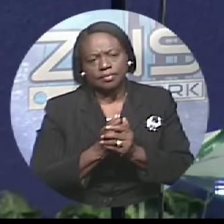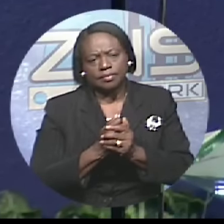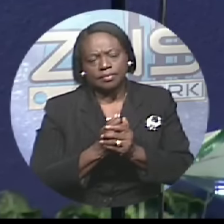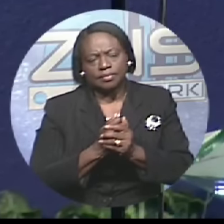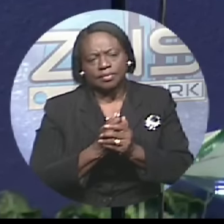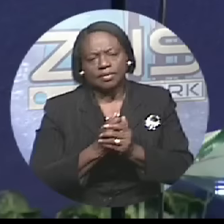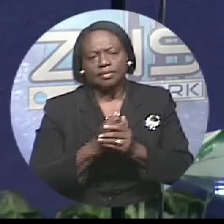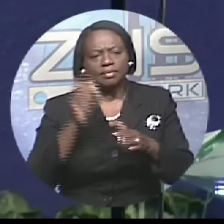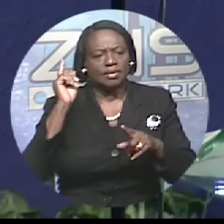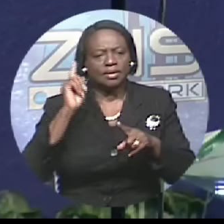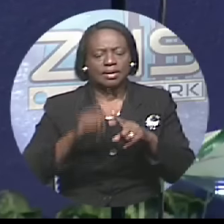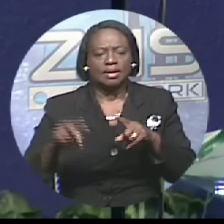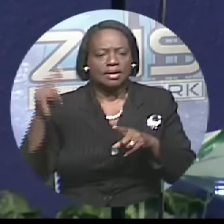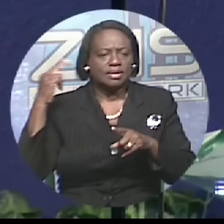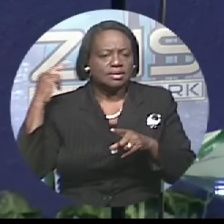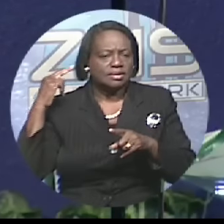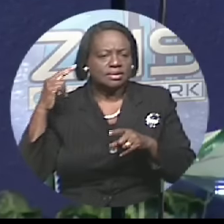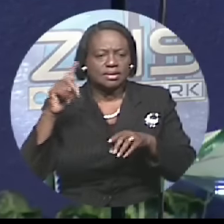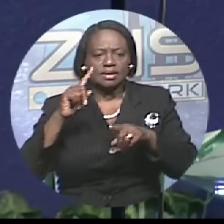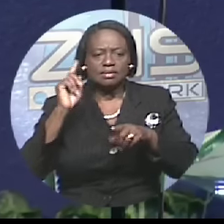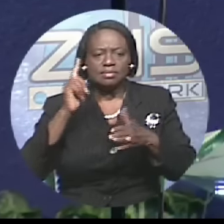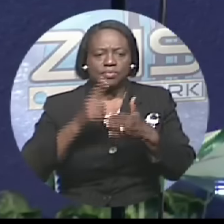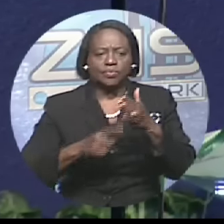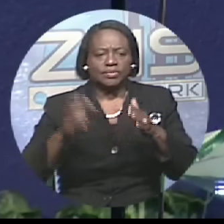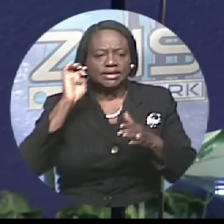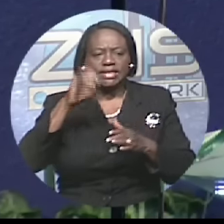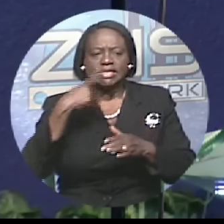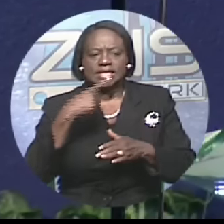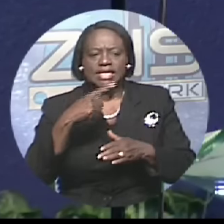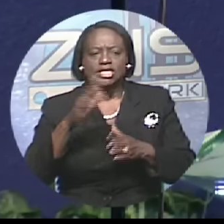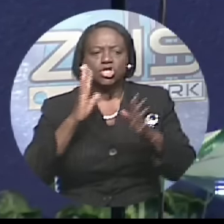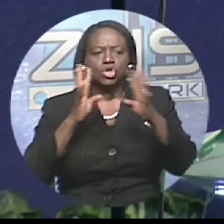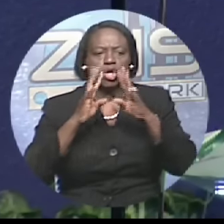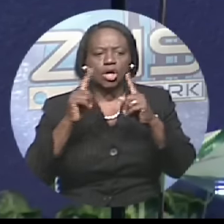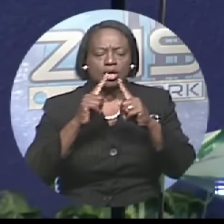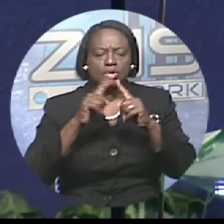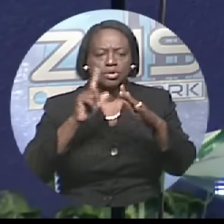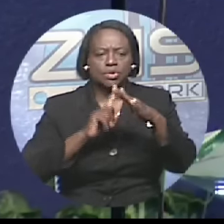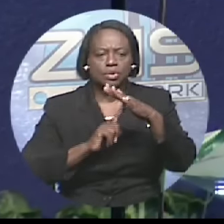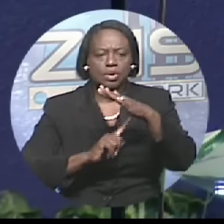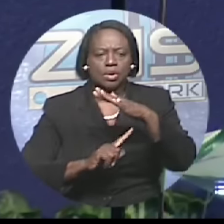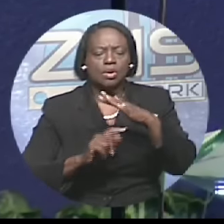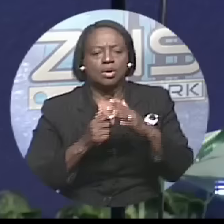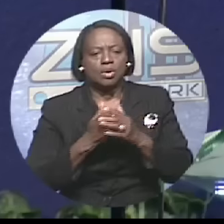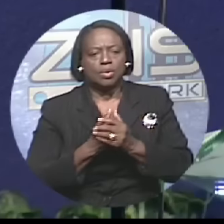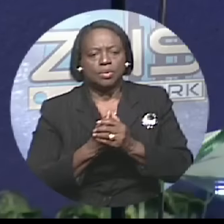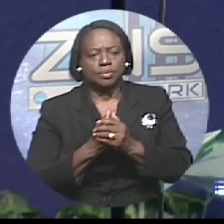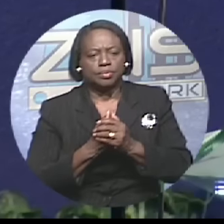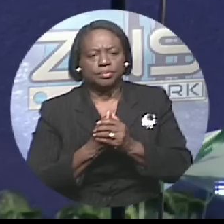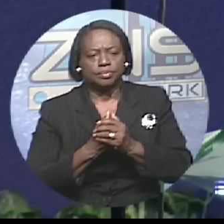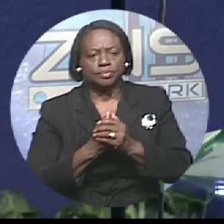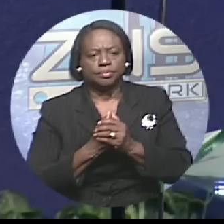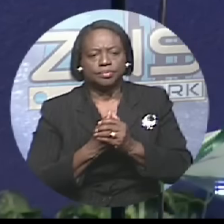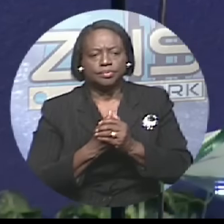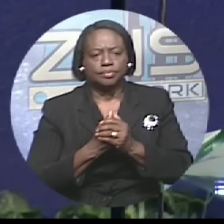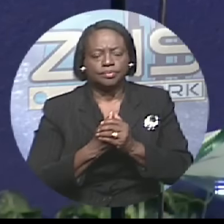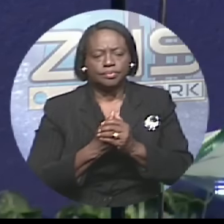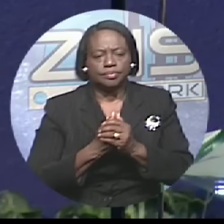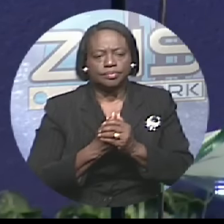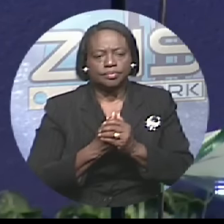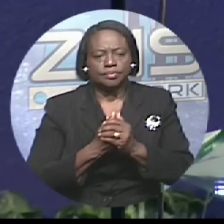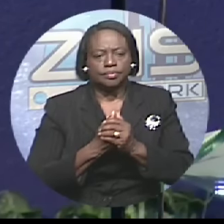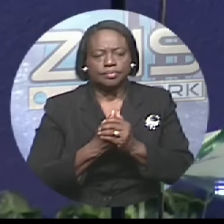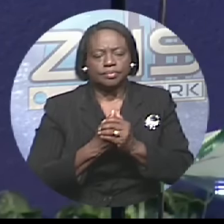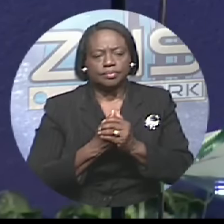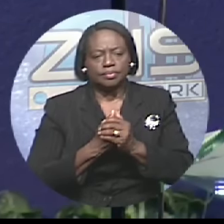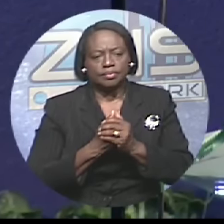and I plead about how good you are, how you come to work on time, how you meet, you understand? But if you don't have certain things, it's